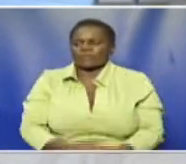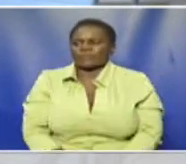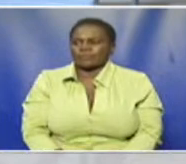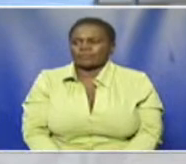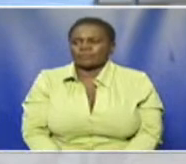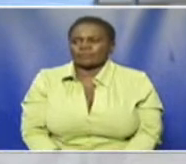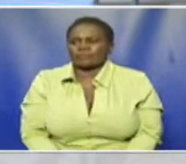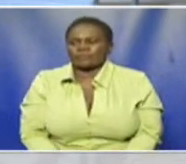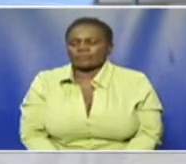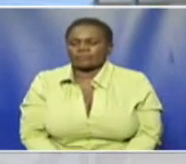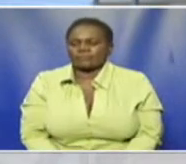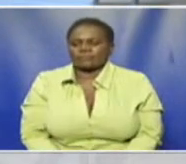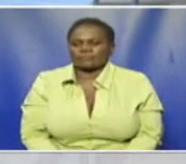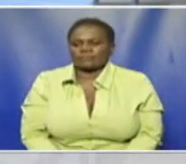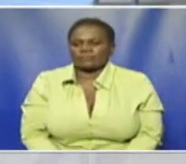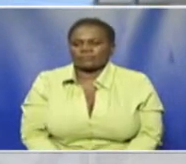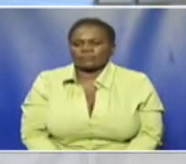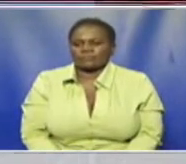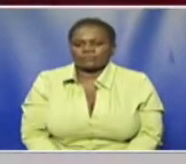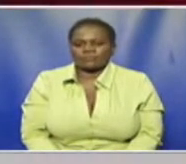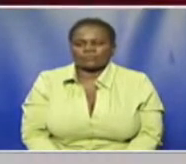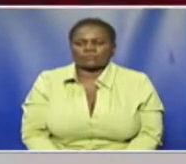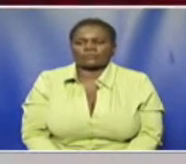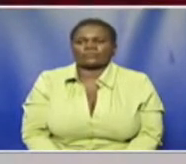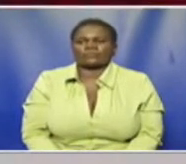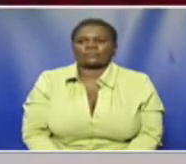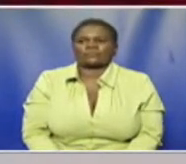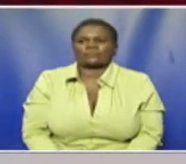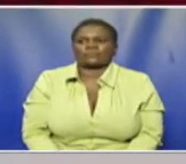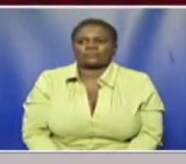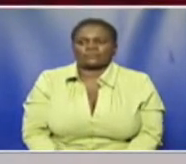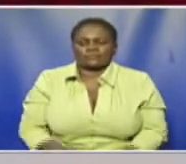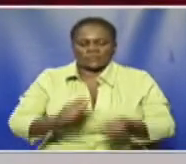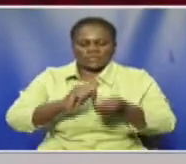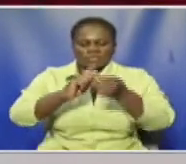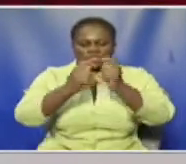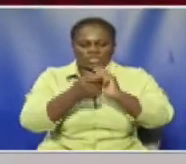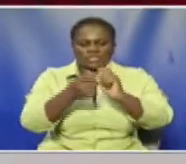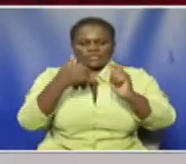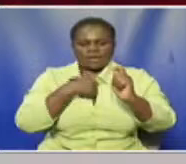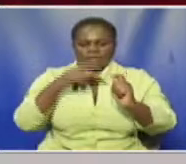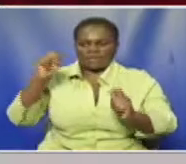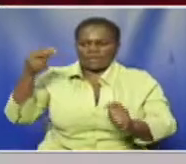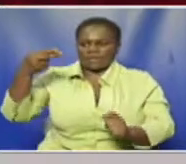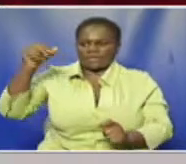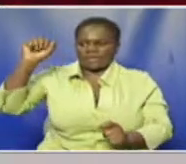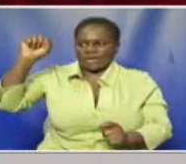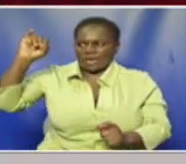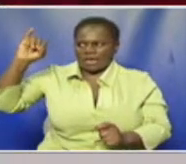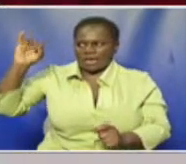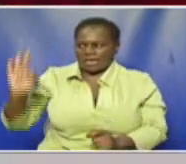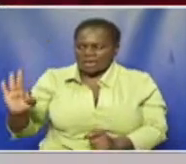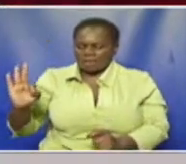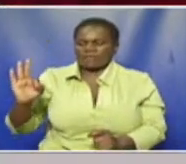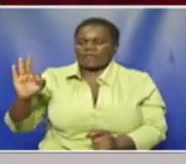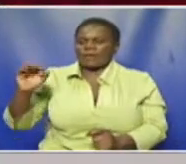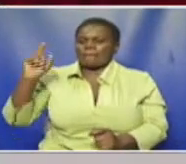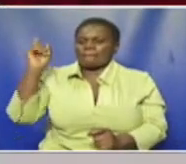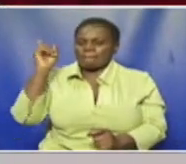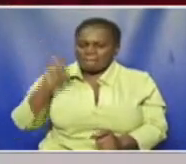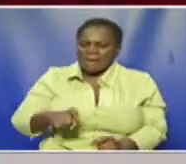Mulemo reports. Reforms currently underway at KEMSA and NHIF must be